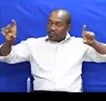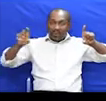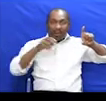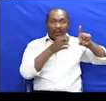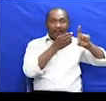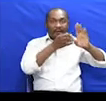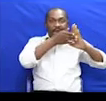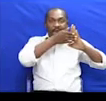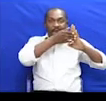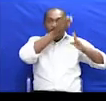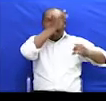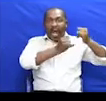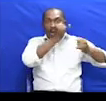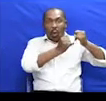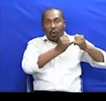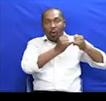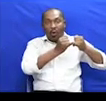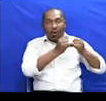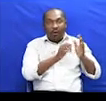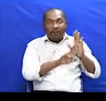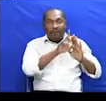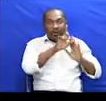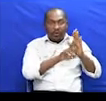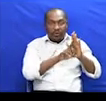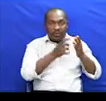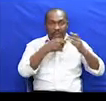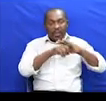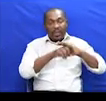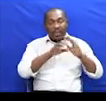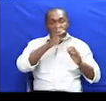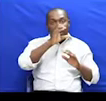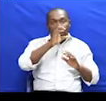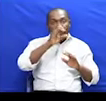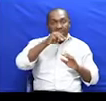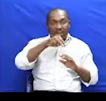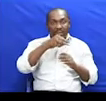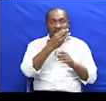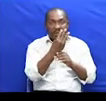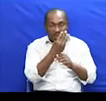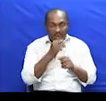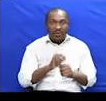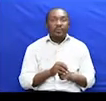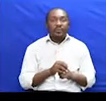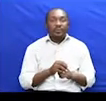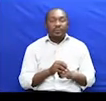reading it in the bullet in cubic centimeter. We must have initial volume.